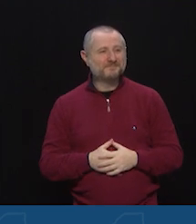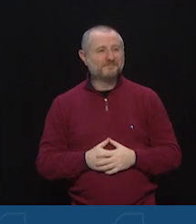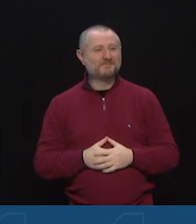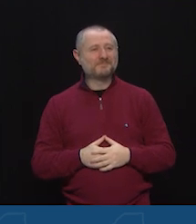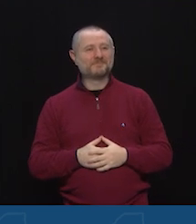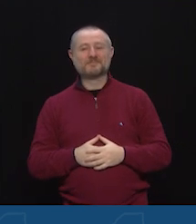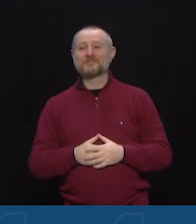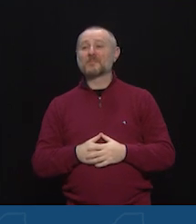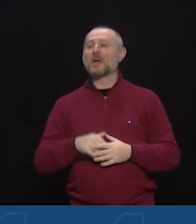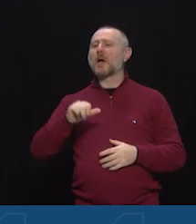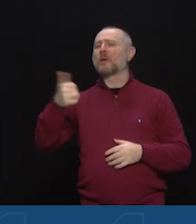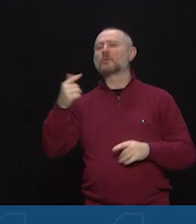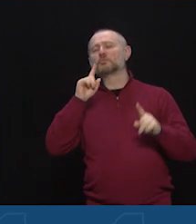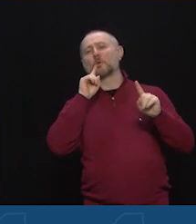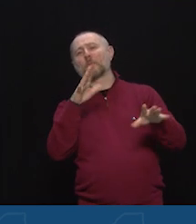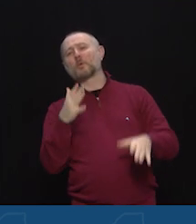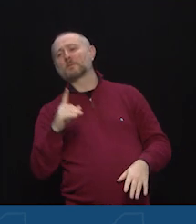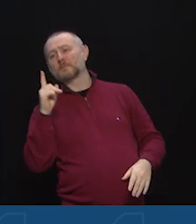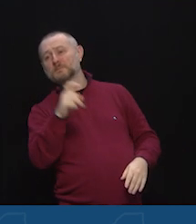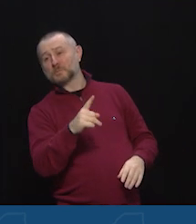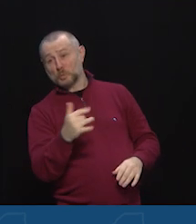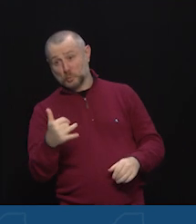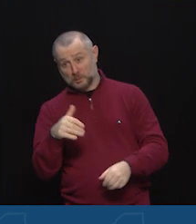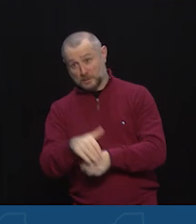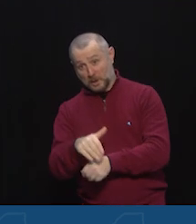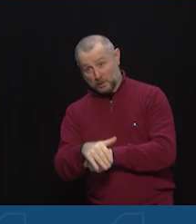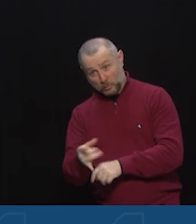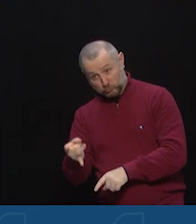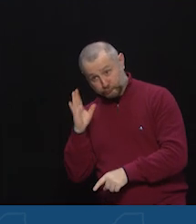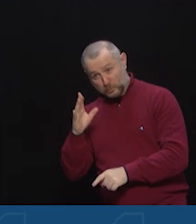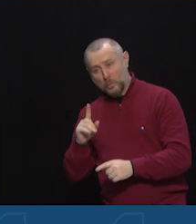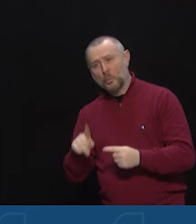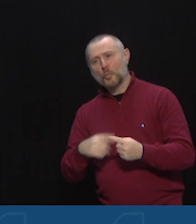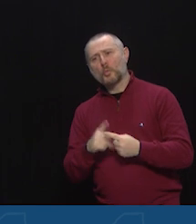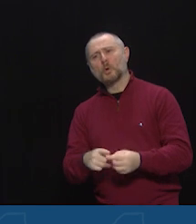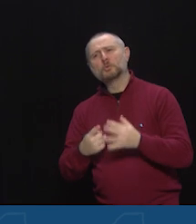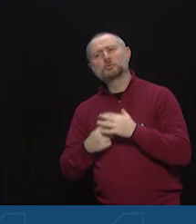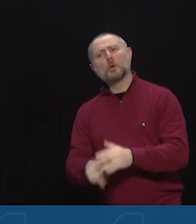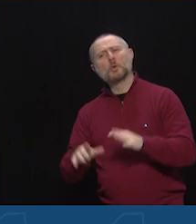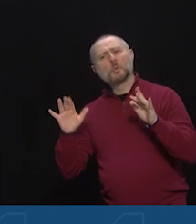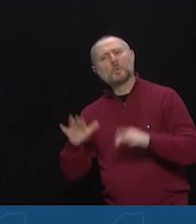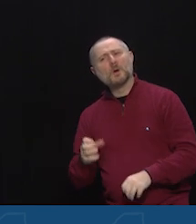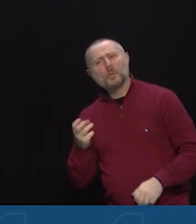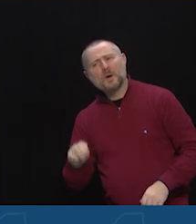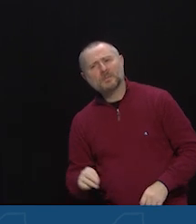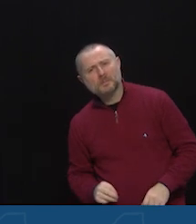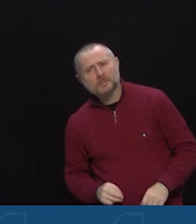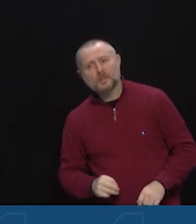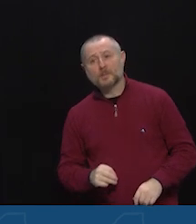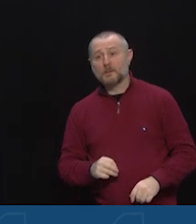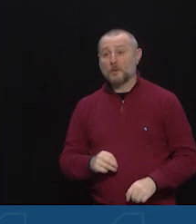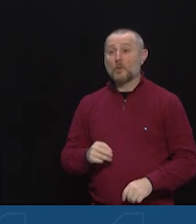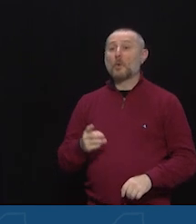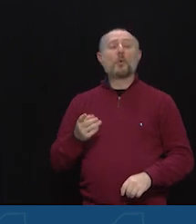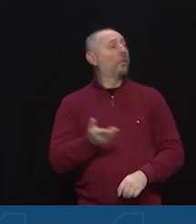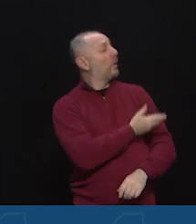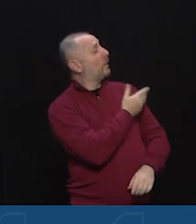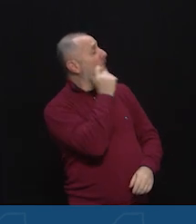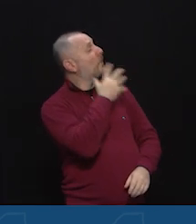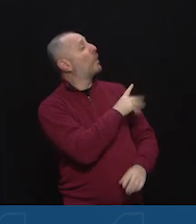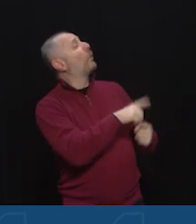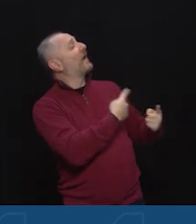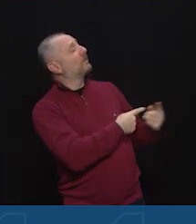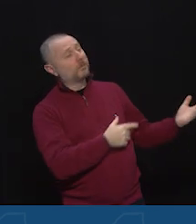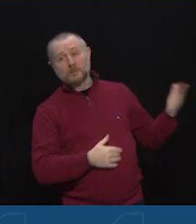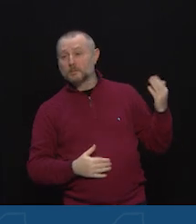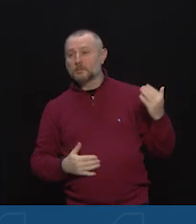How bad will it start tonight? When will it start being like 1 to 3 inches? What is our expectation on exactly when that starts? Yeah, we